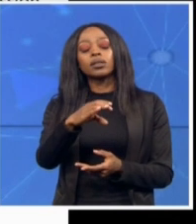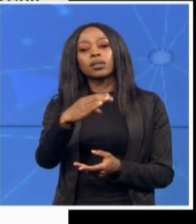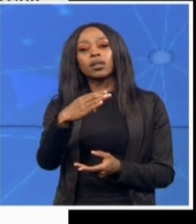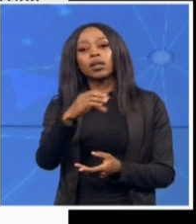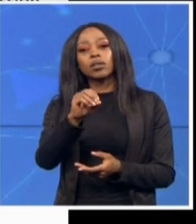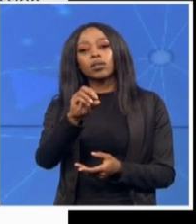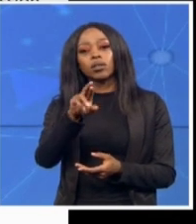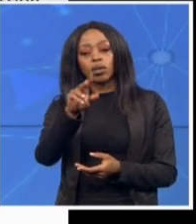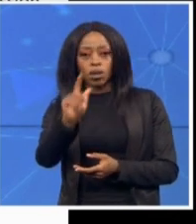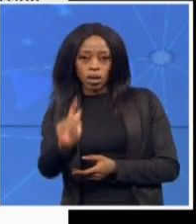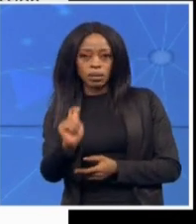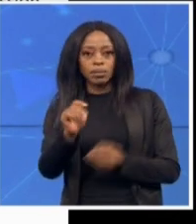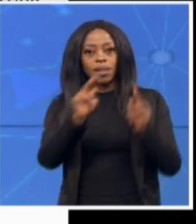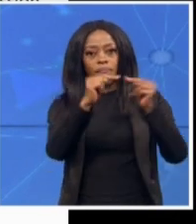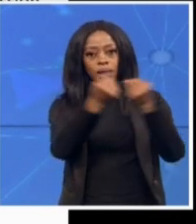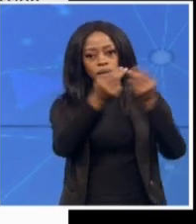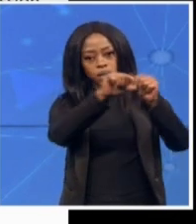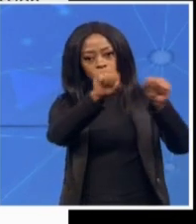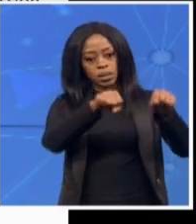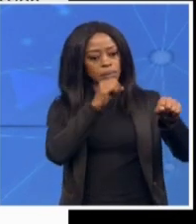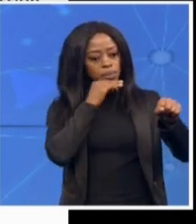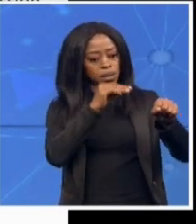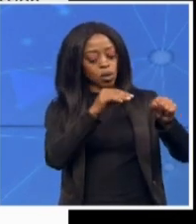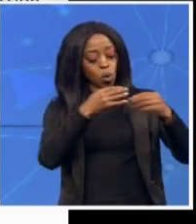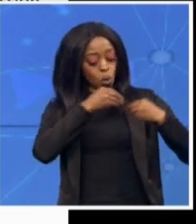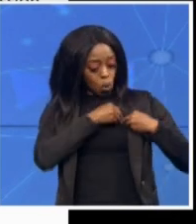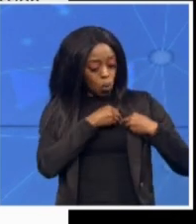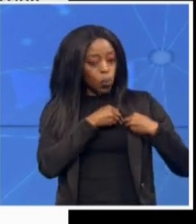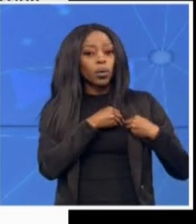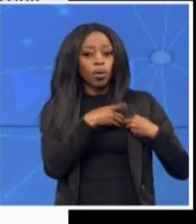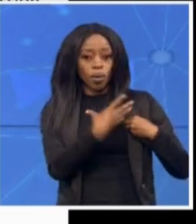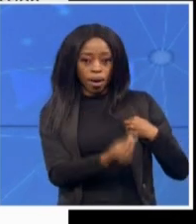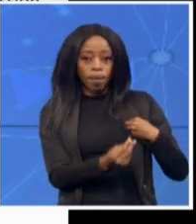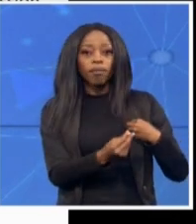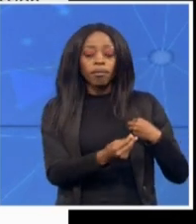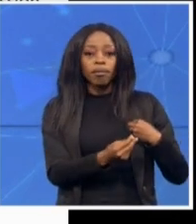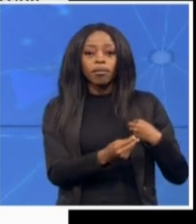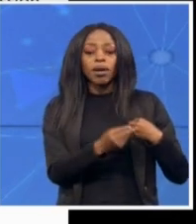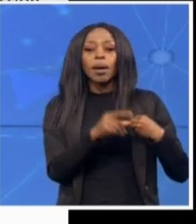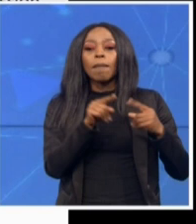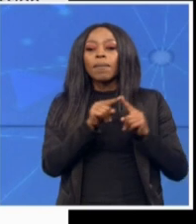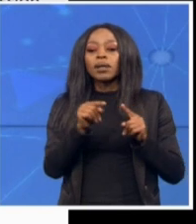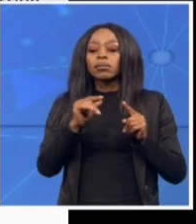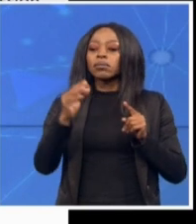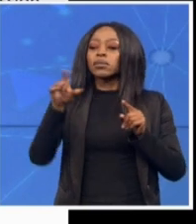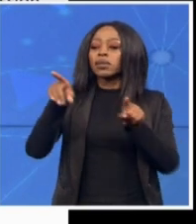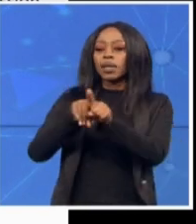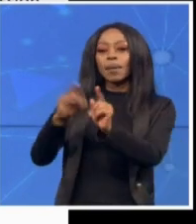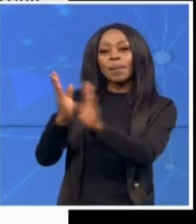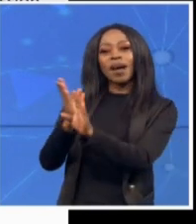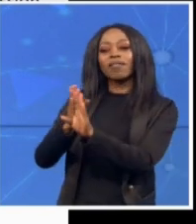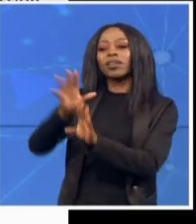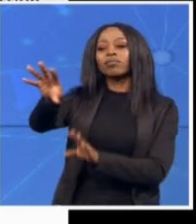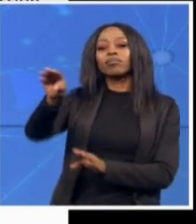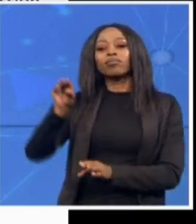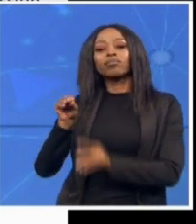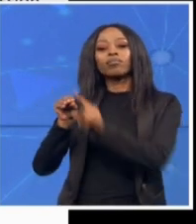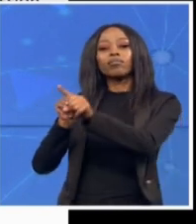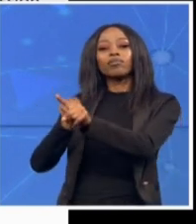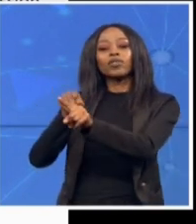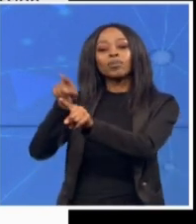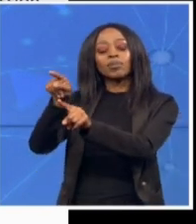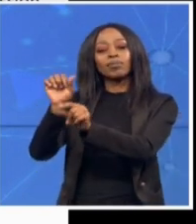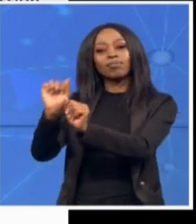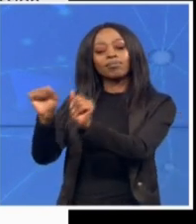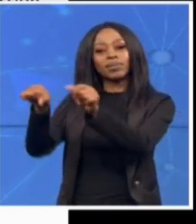hospital system, which is Clinicom, but we draw the private sector admissions from DADCOV. And these admissions are determined by